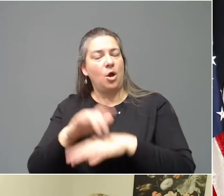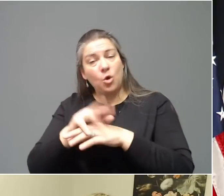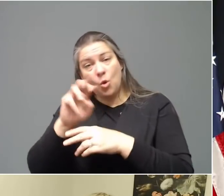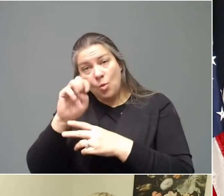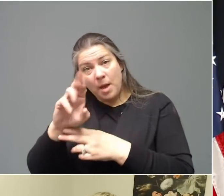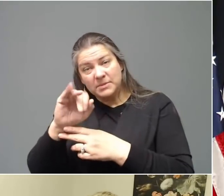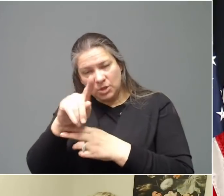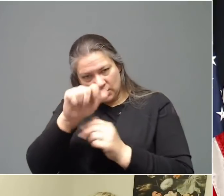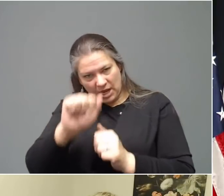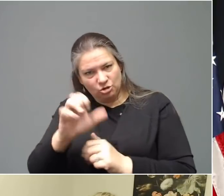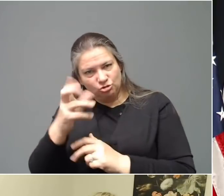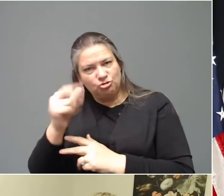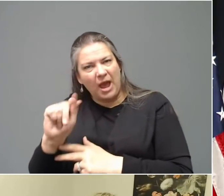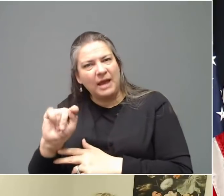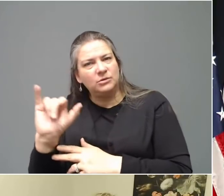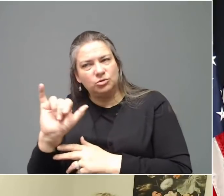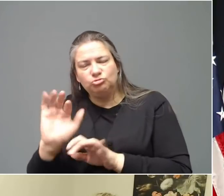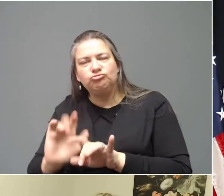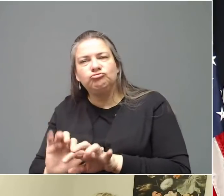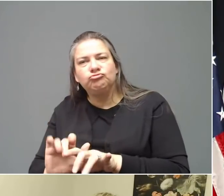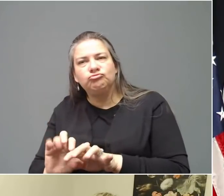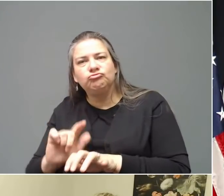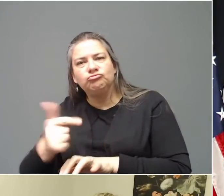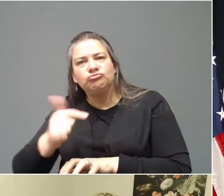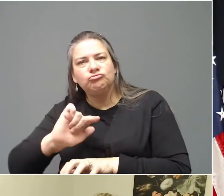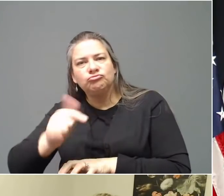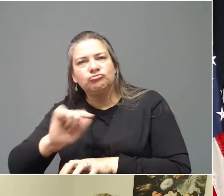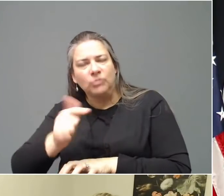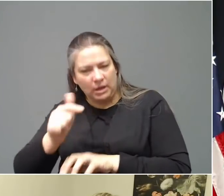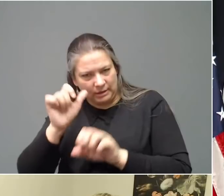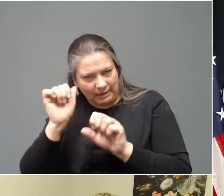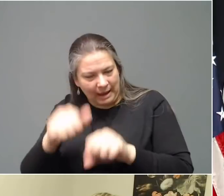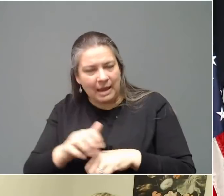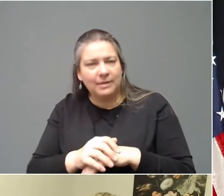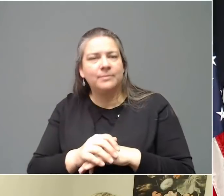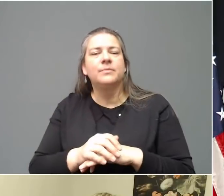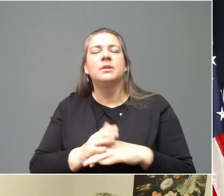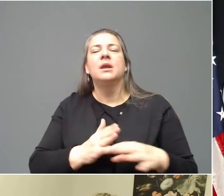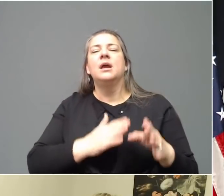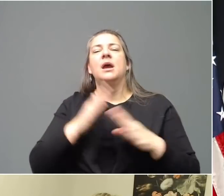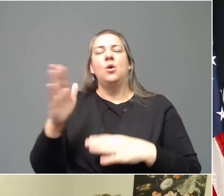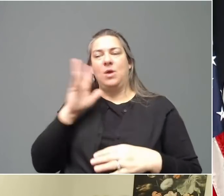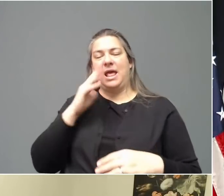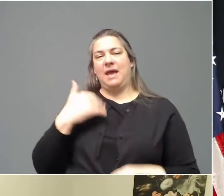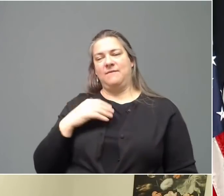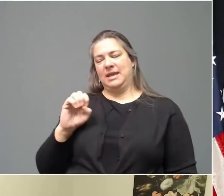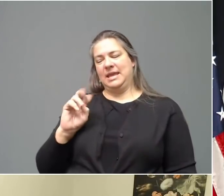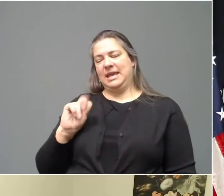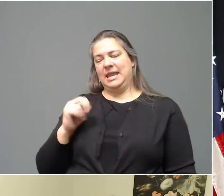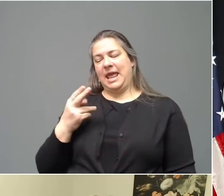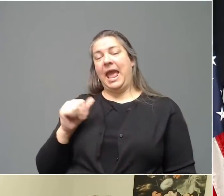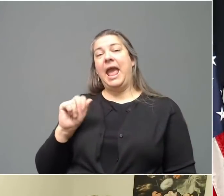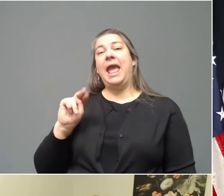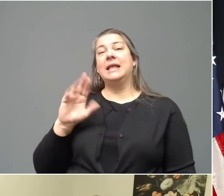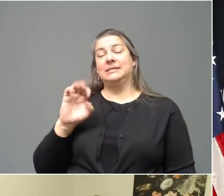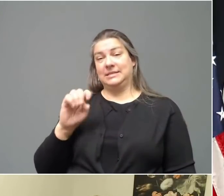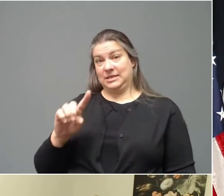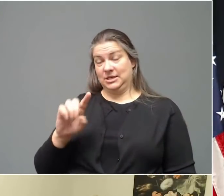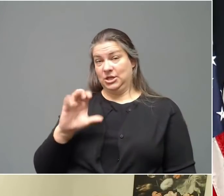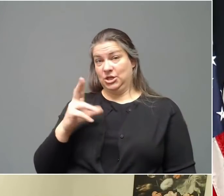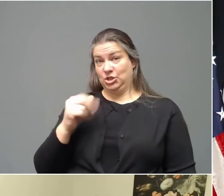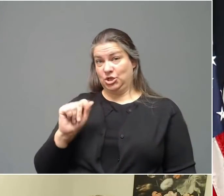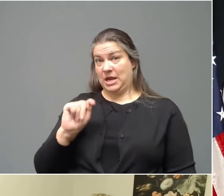use. One of our upgrades that we're trying to roll out in the next few months is an enhanced chat bot that can help guide you through that.